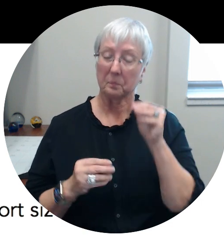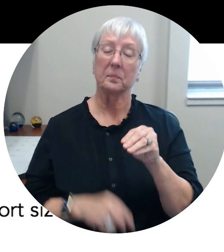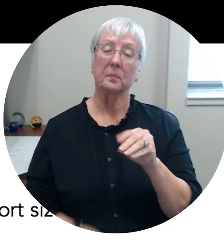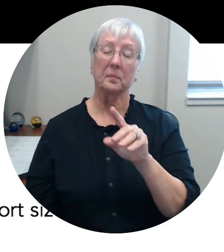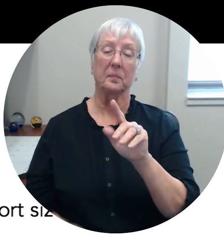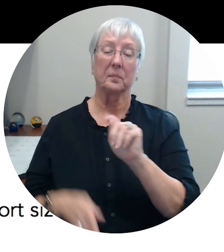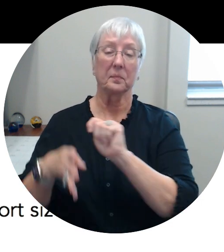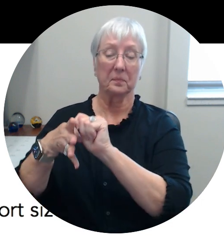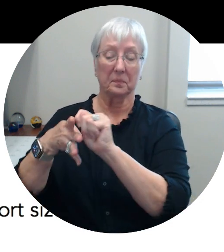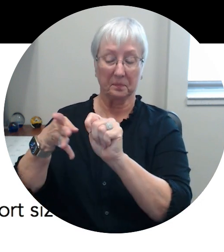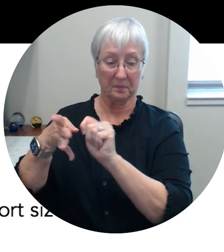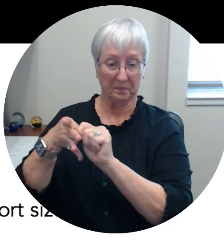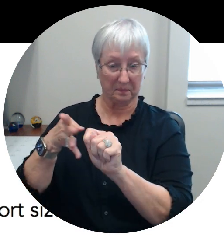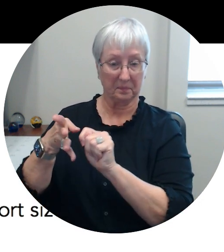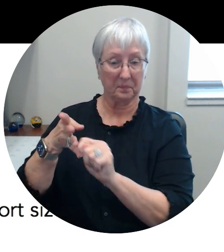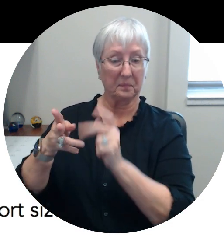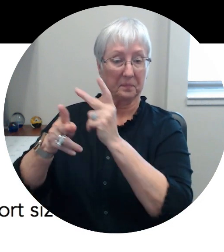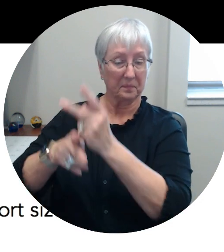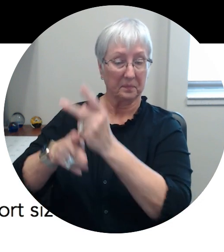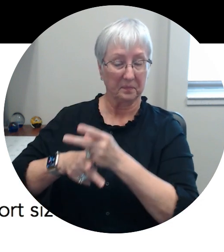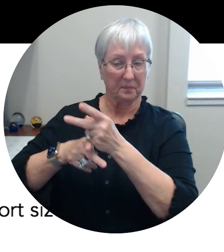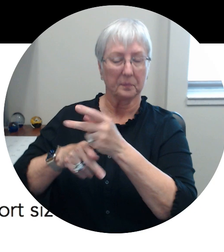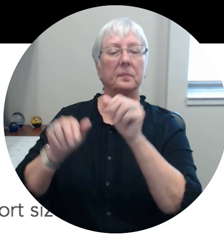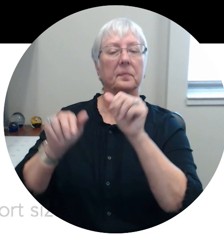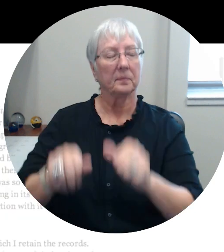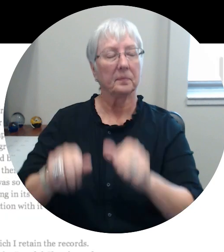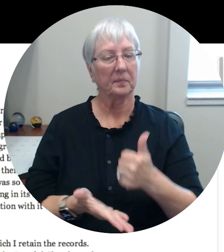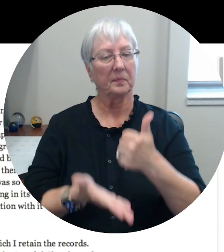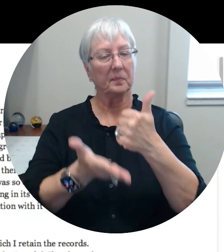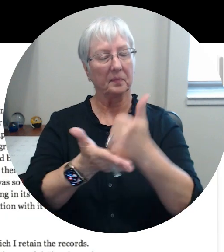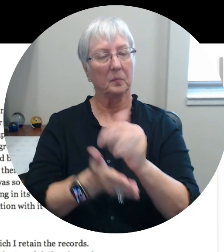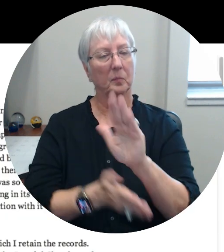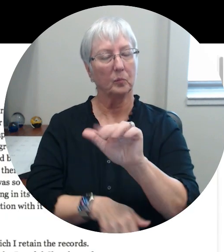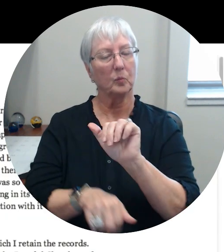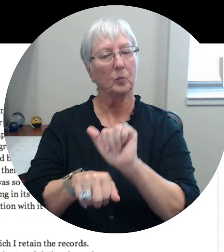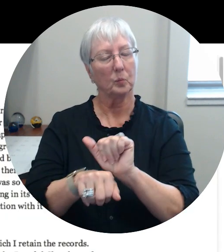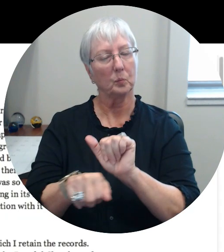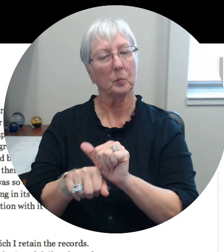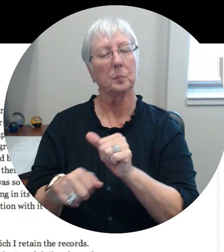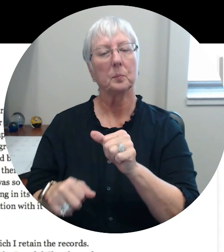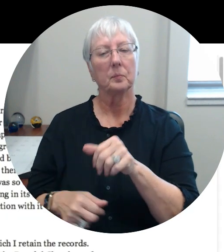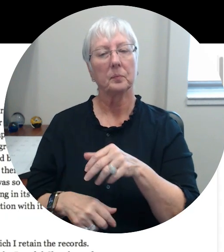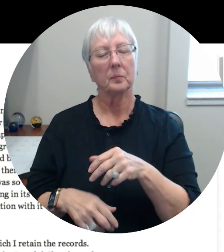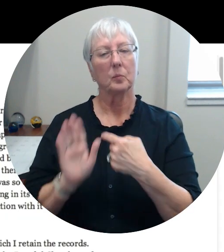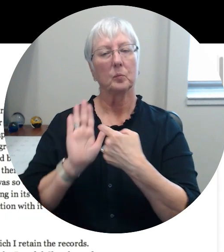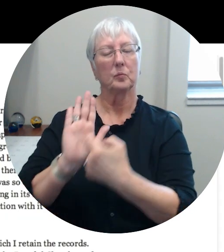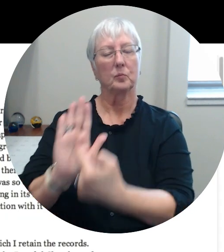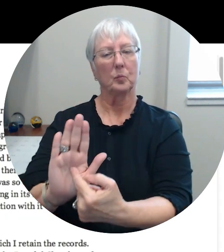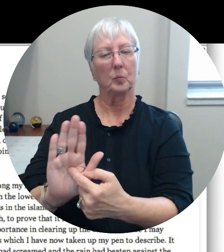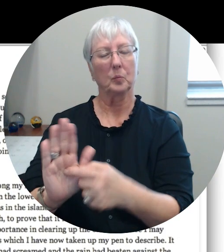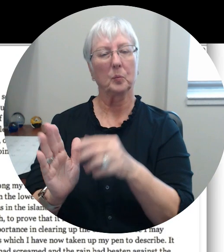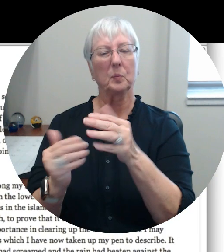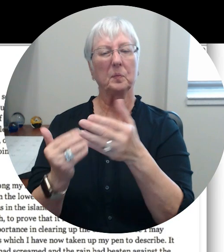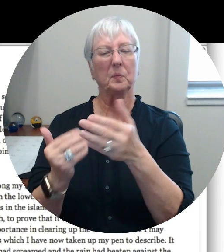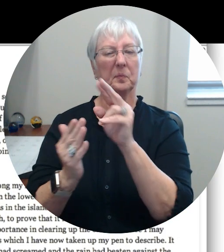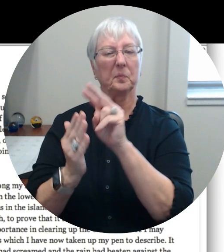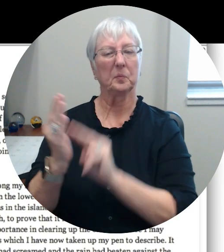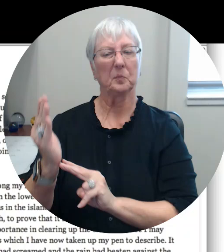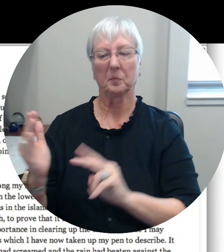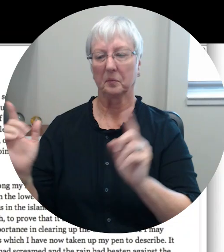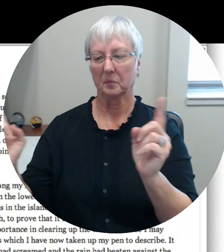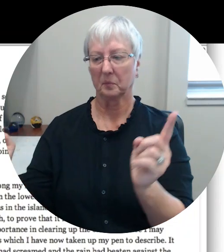design context can help your work look more like this, with fairly comfortable line lengths to read, and less like